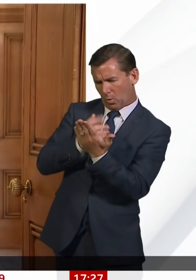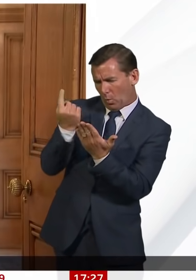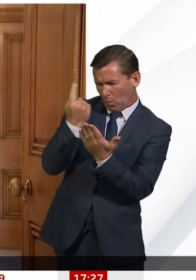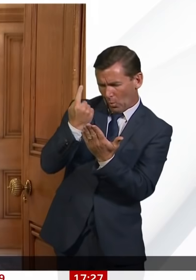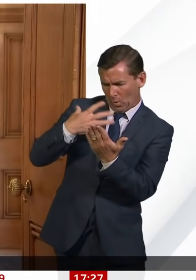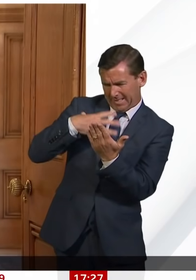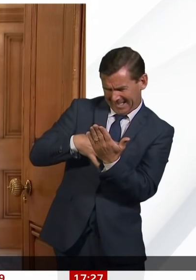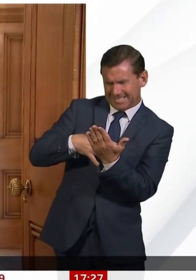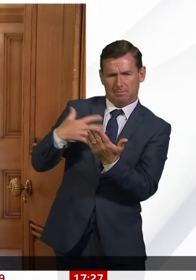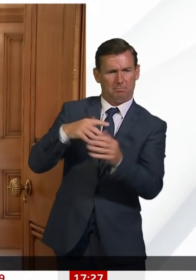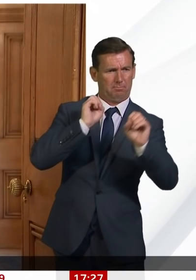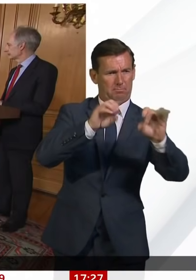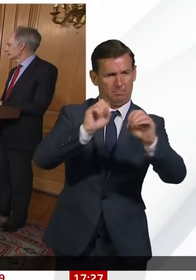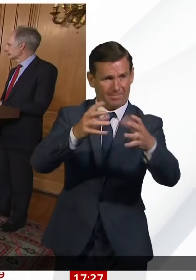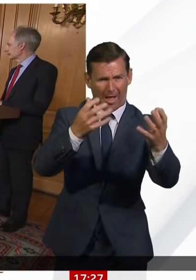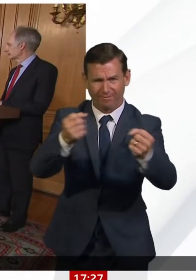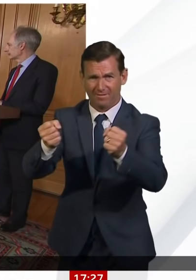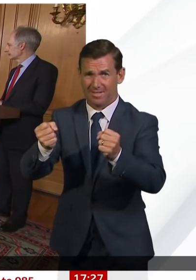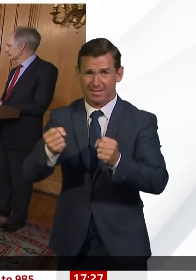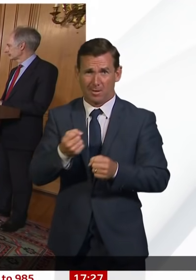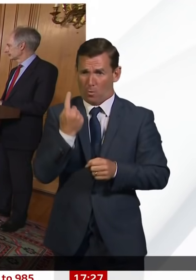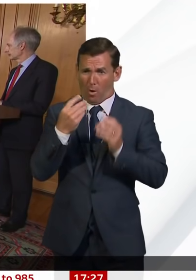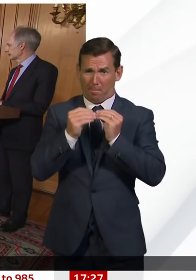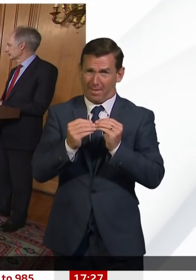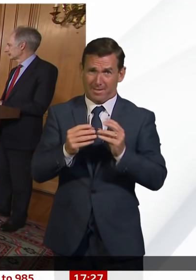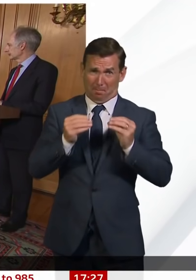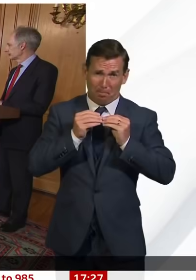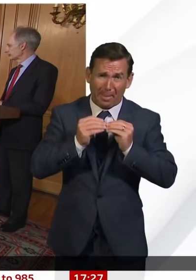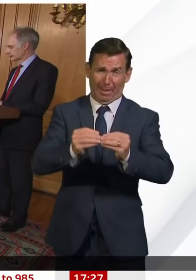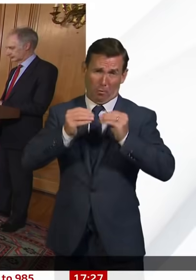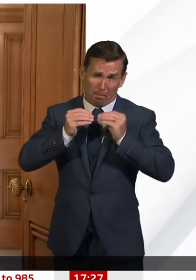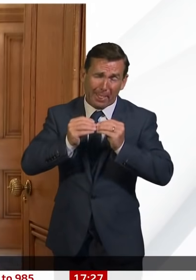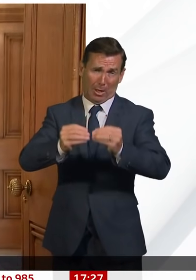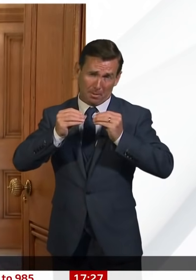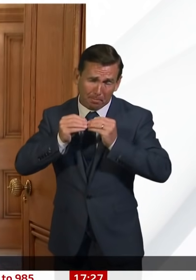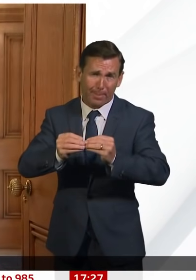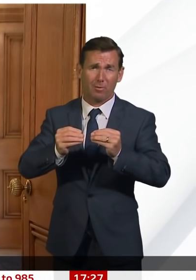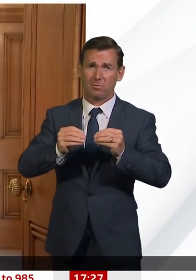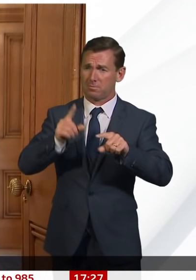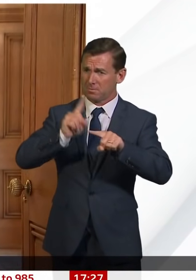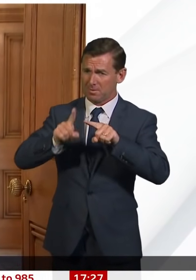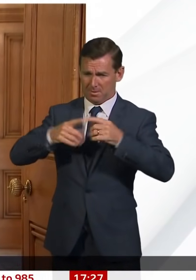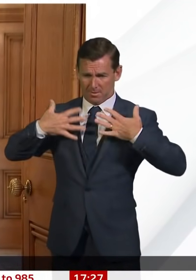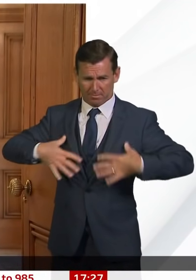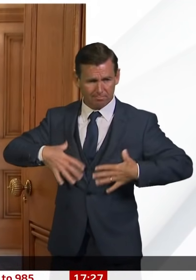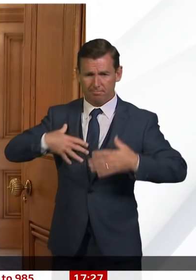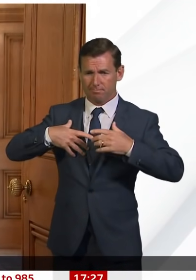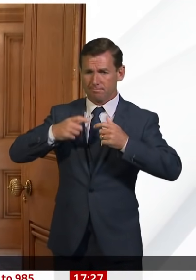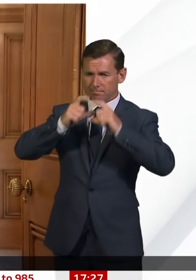it. And it is in the billions of items per